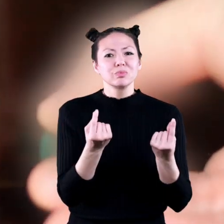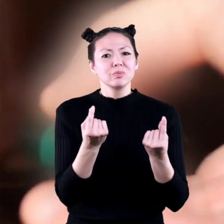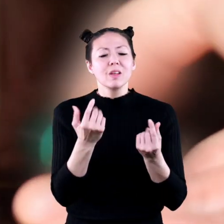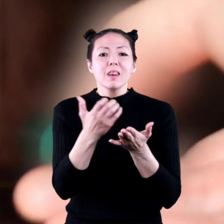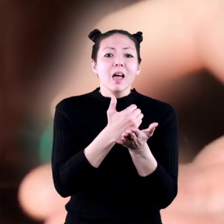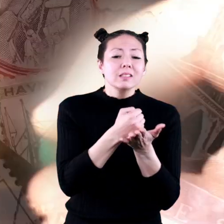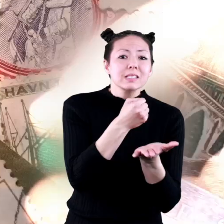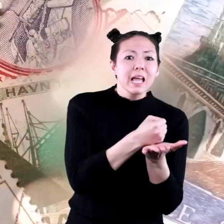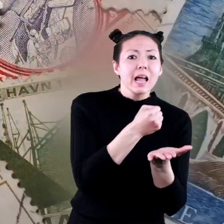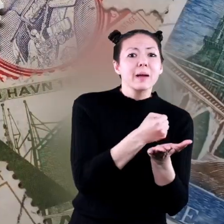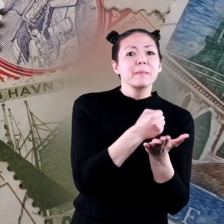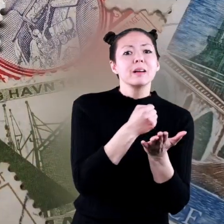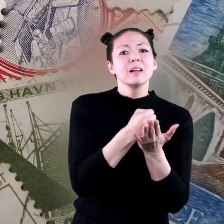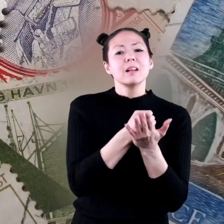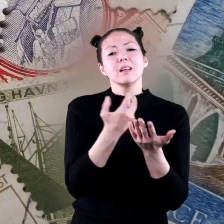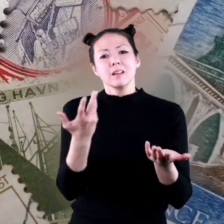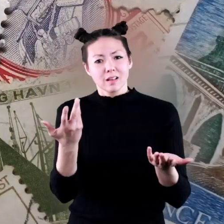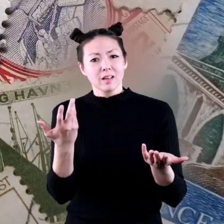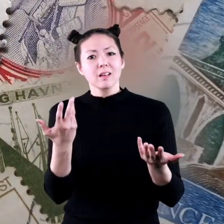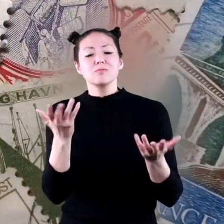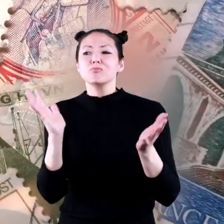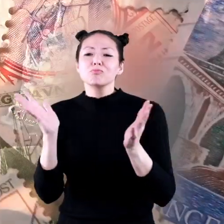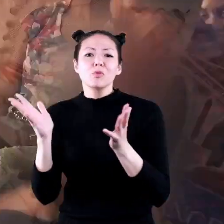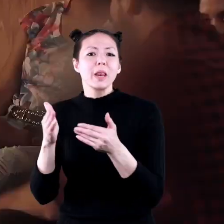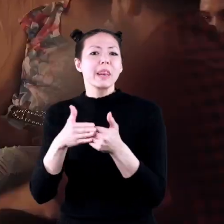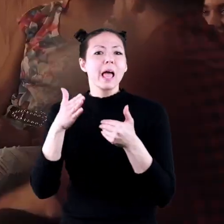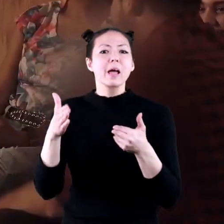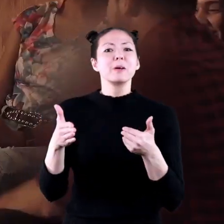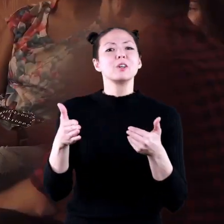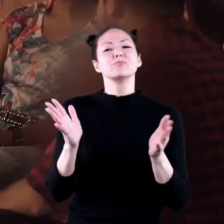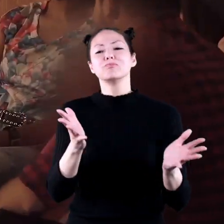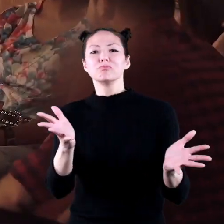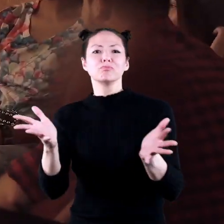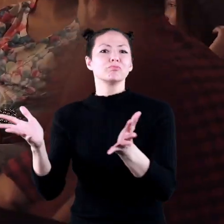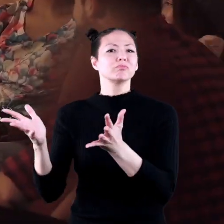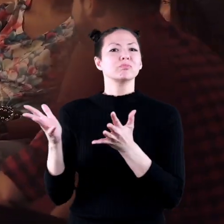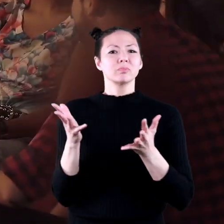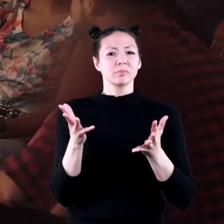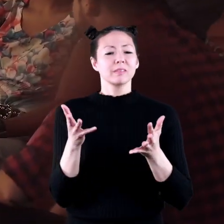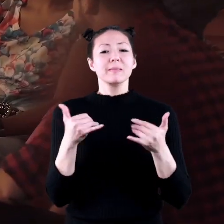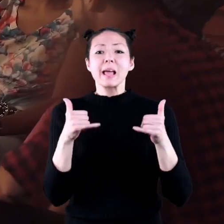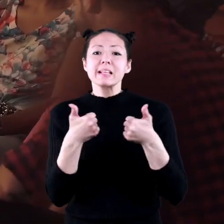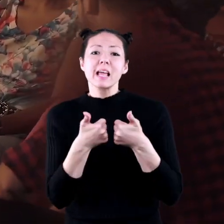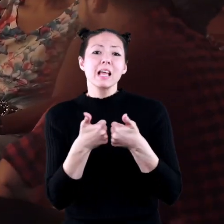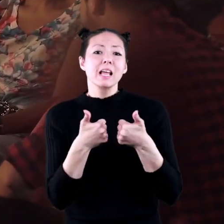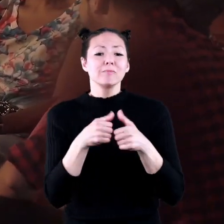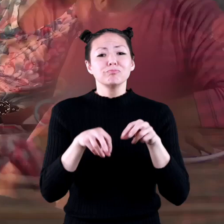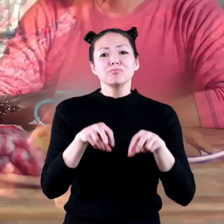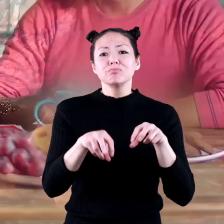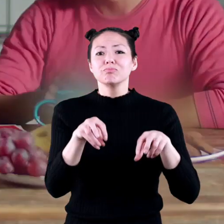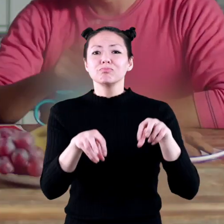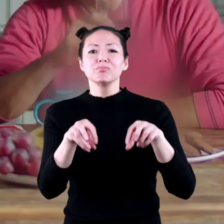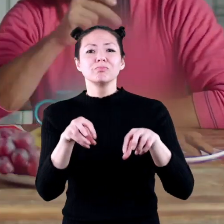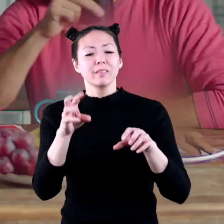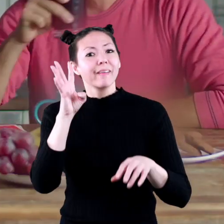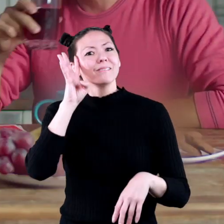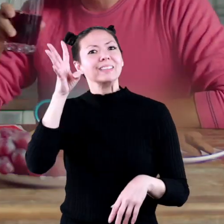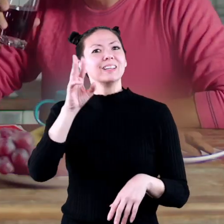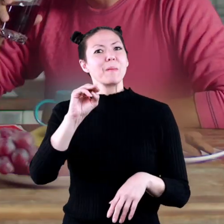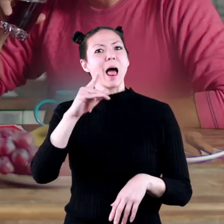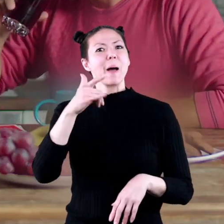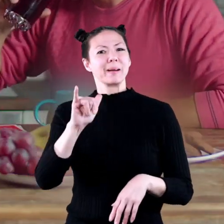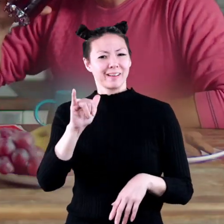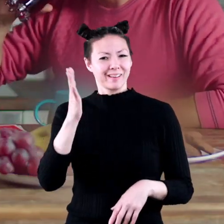favorite pastime, as did collecting stamps or hanging out and talking to neighbors on the front porch. Board games